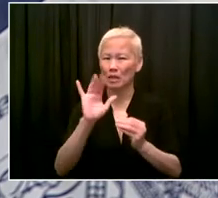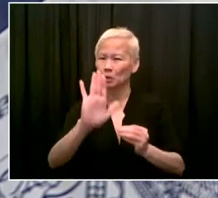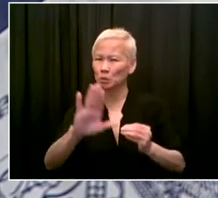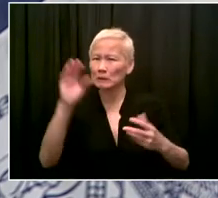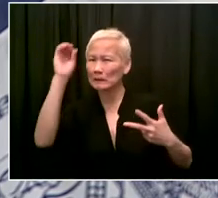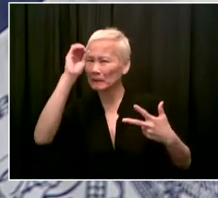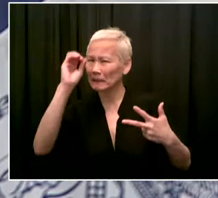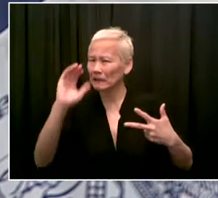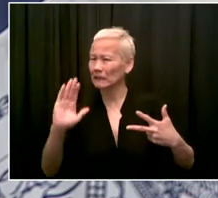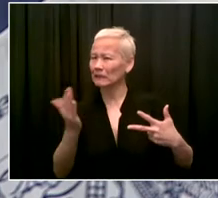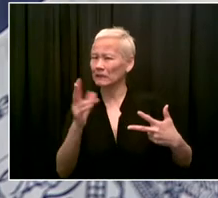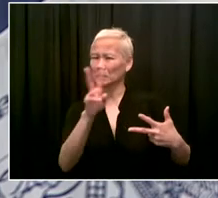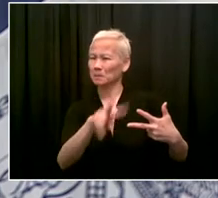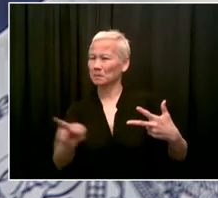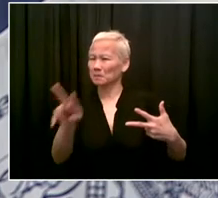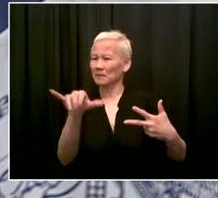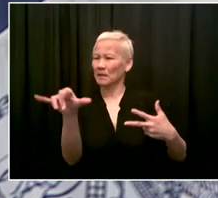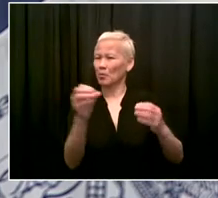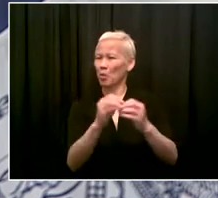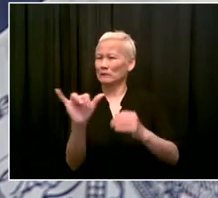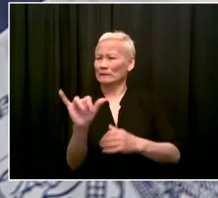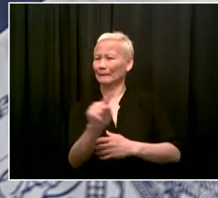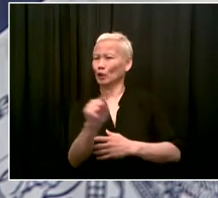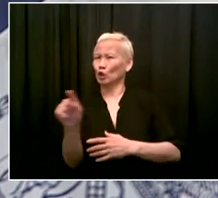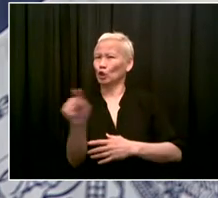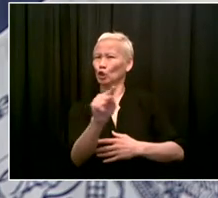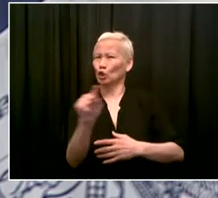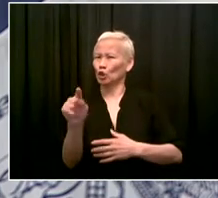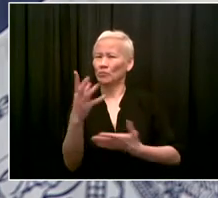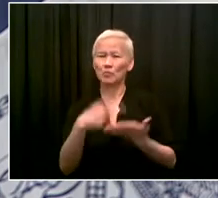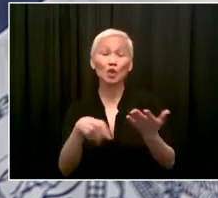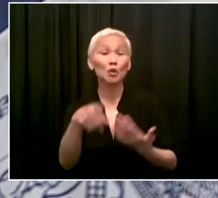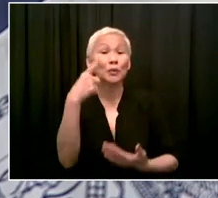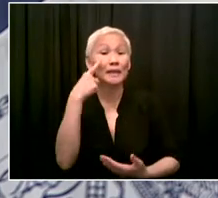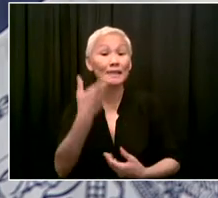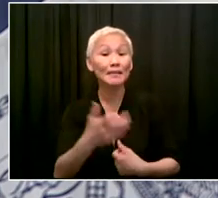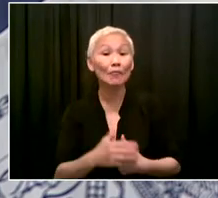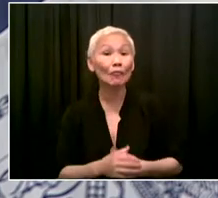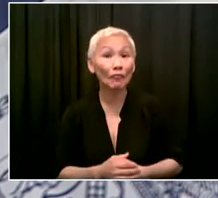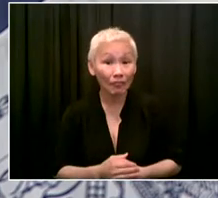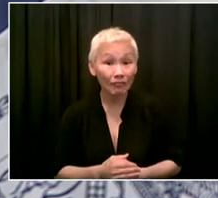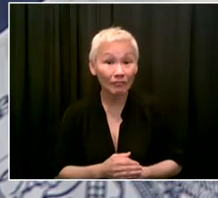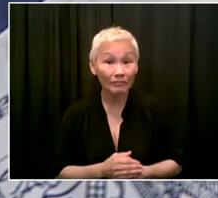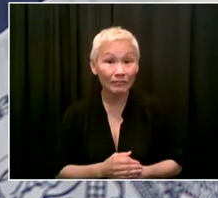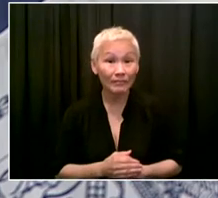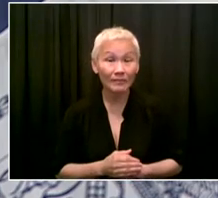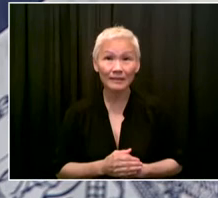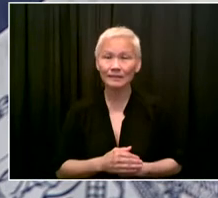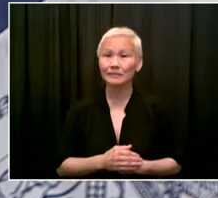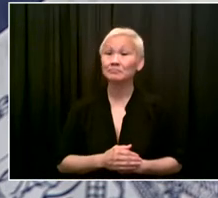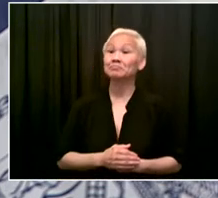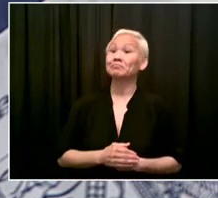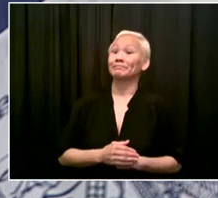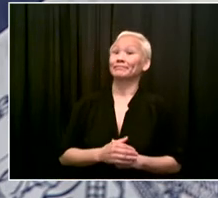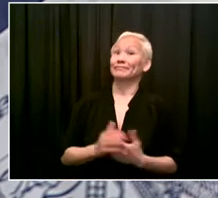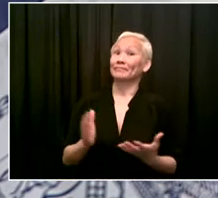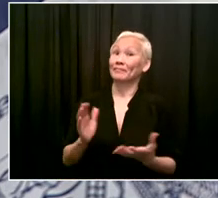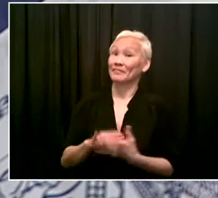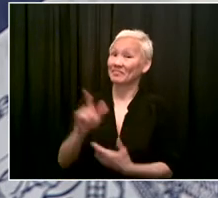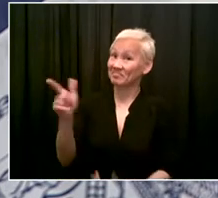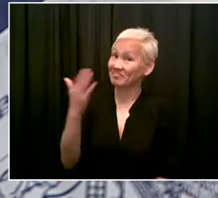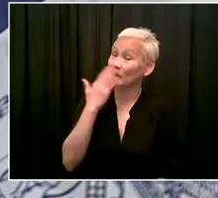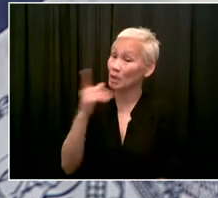consider my observation of this. It's a good question, and I'm happy to have an opportunity to speak to it, because I think there's been a certain